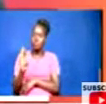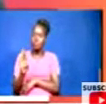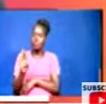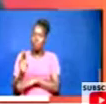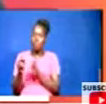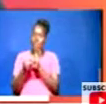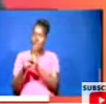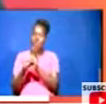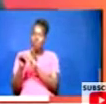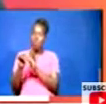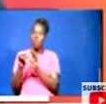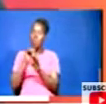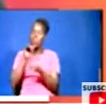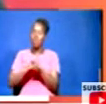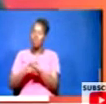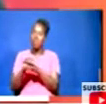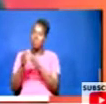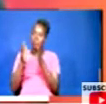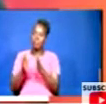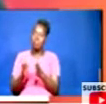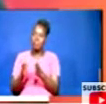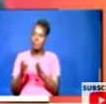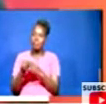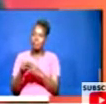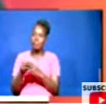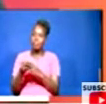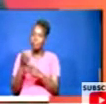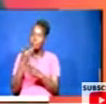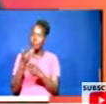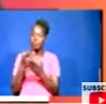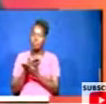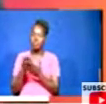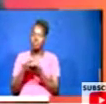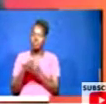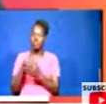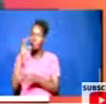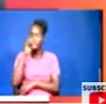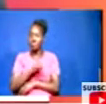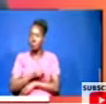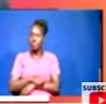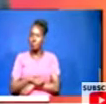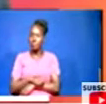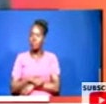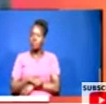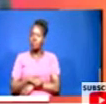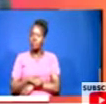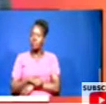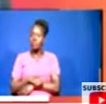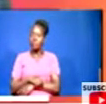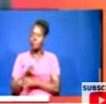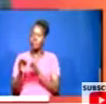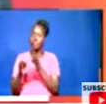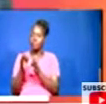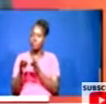that you are not a good person, or did not give you a favorable rating, then definitely you are not being given a loan, even if you are,